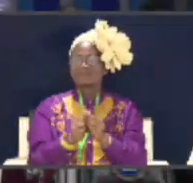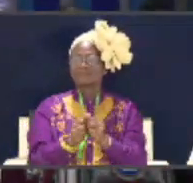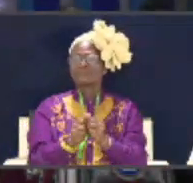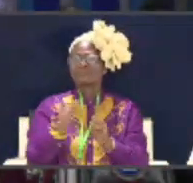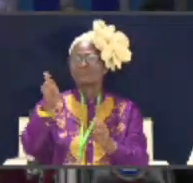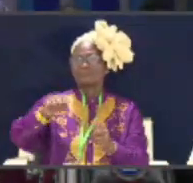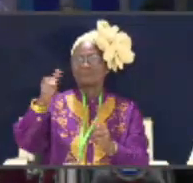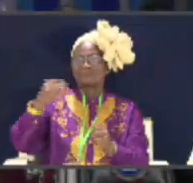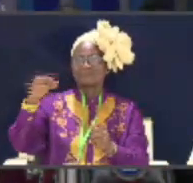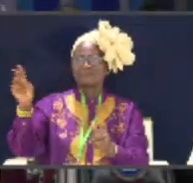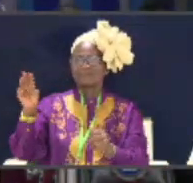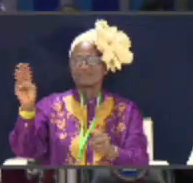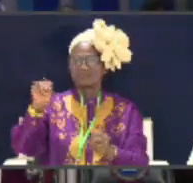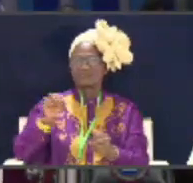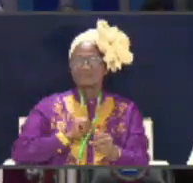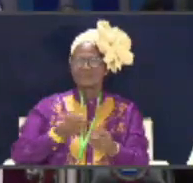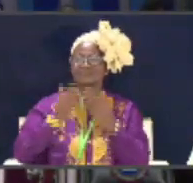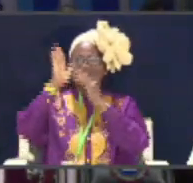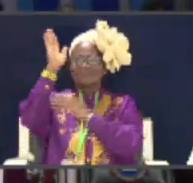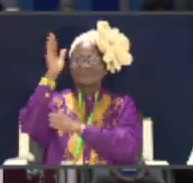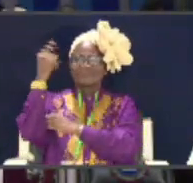I thank God for the drivers,